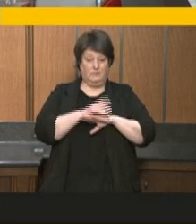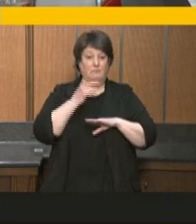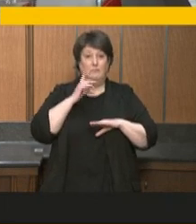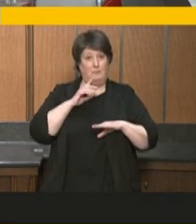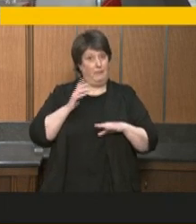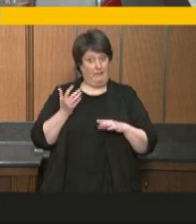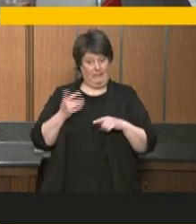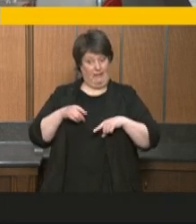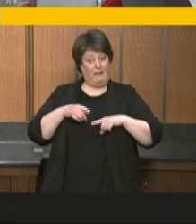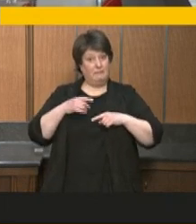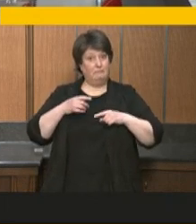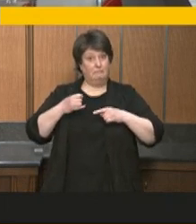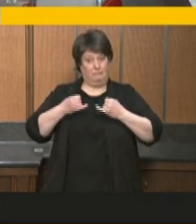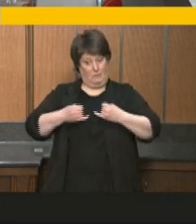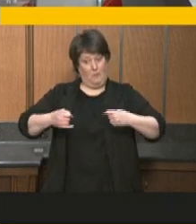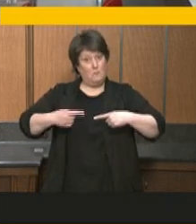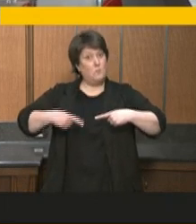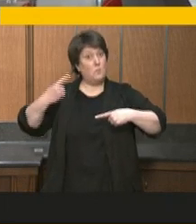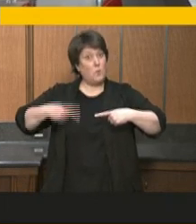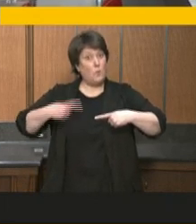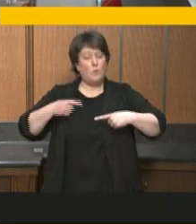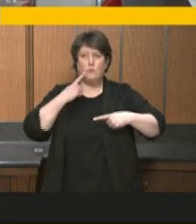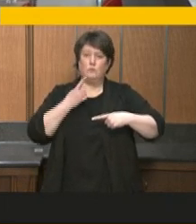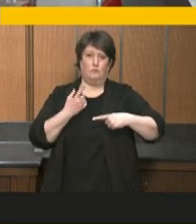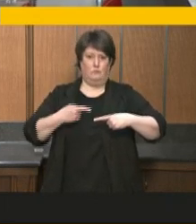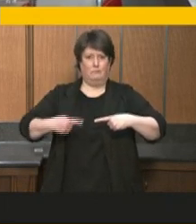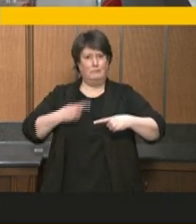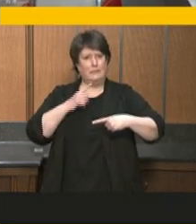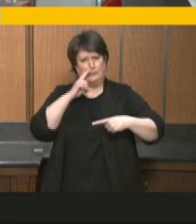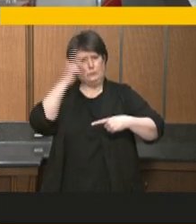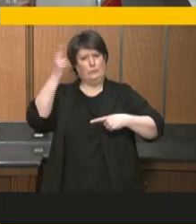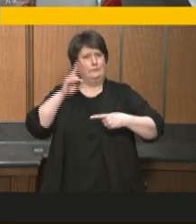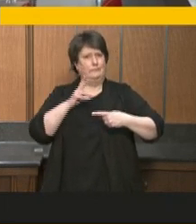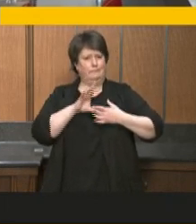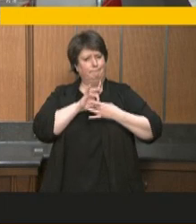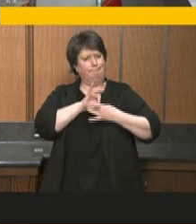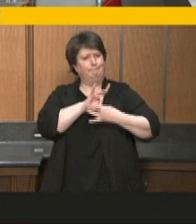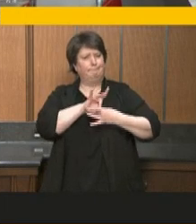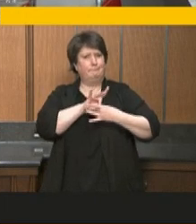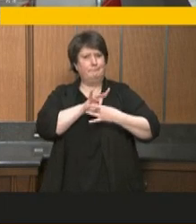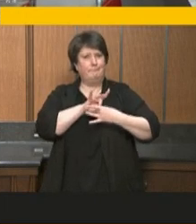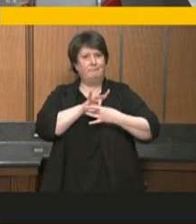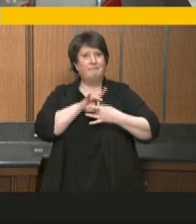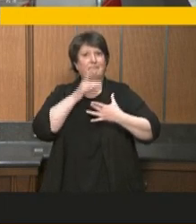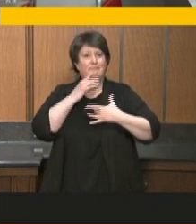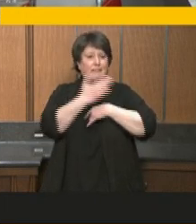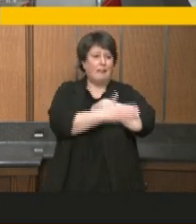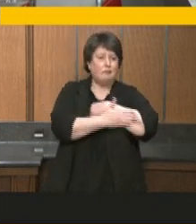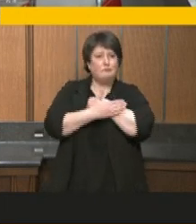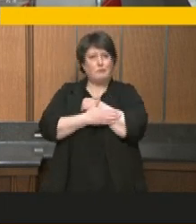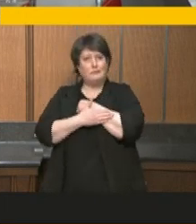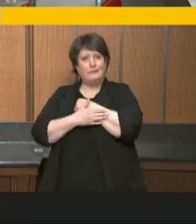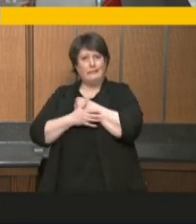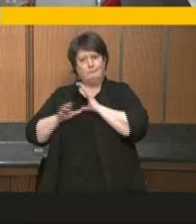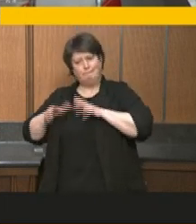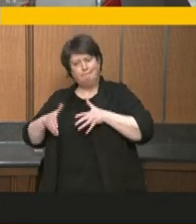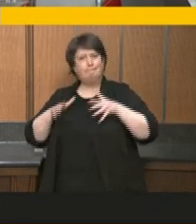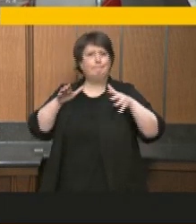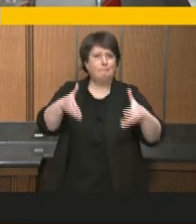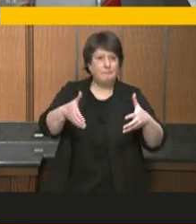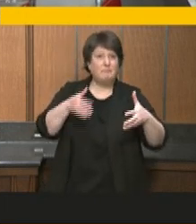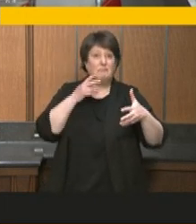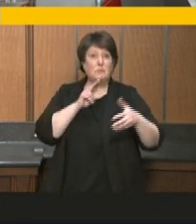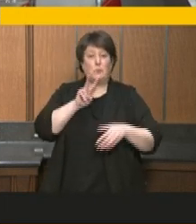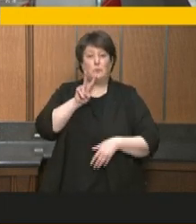unique relationship between our countries and our people. $2.7 billion in trade crosses the